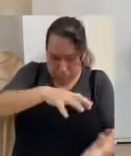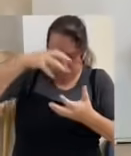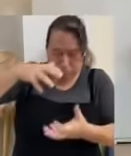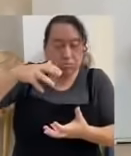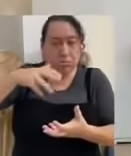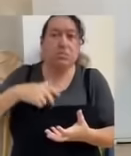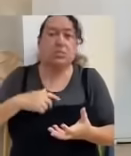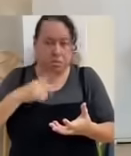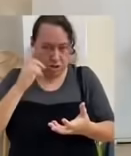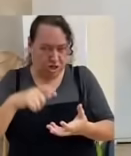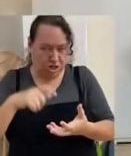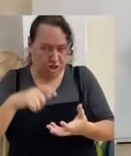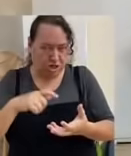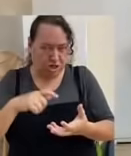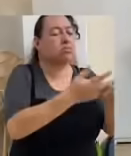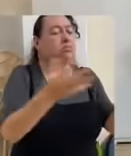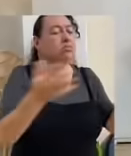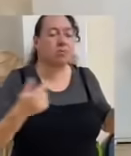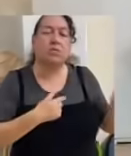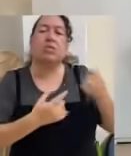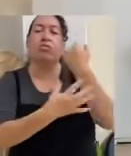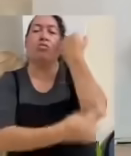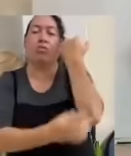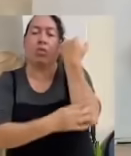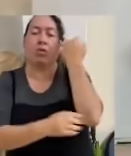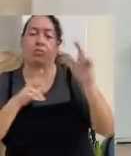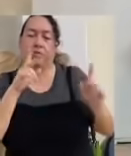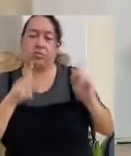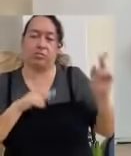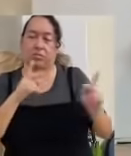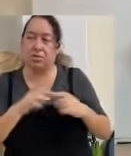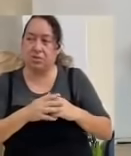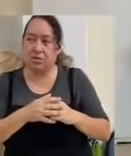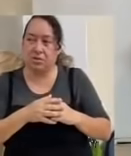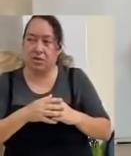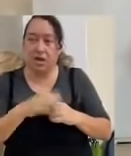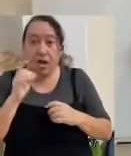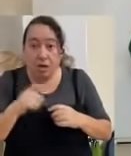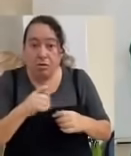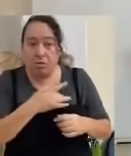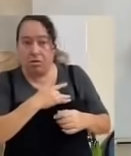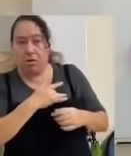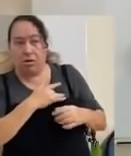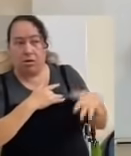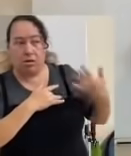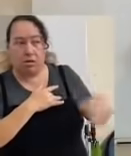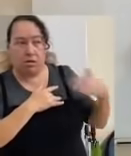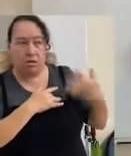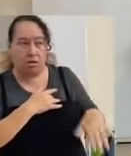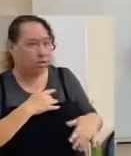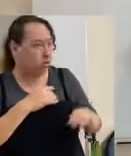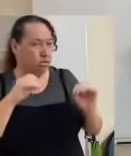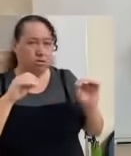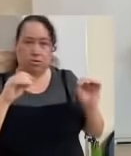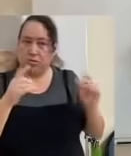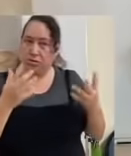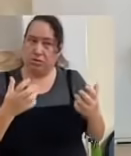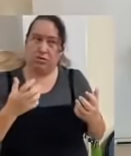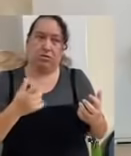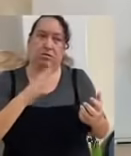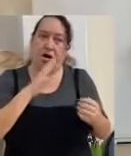Go and sell what you have. And this should touch us all, because nobody wants to talk about